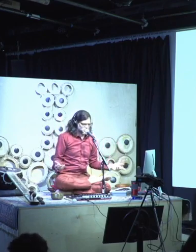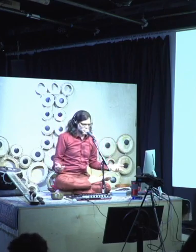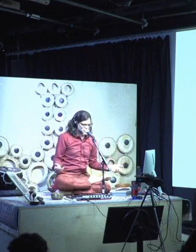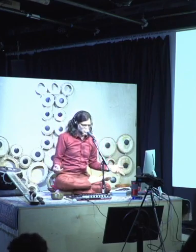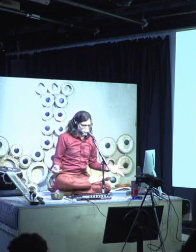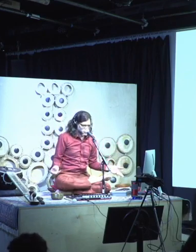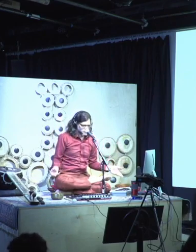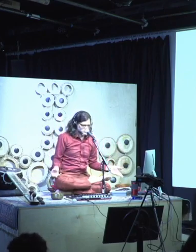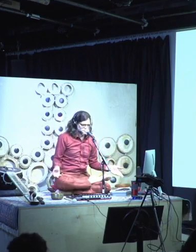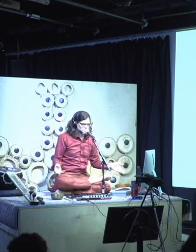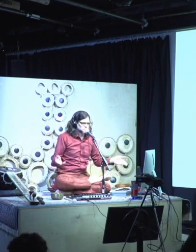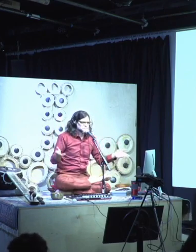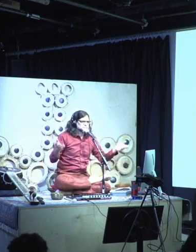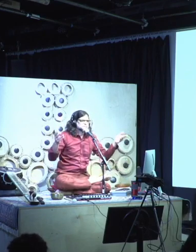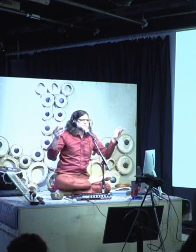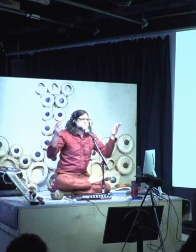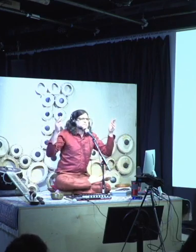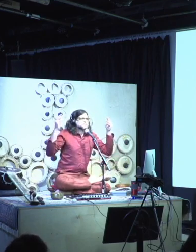couple more.